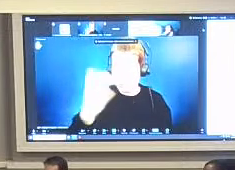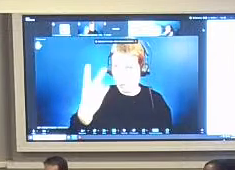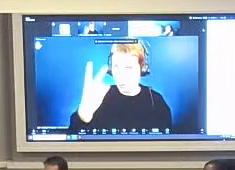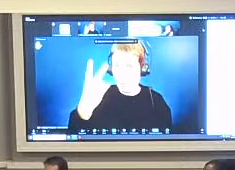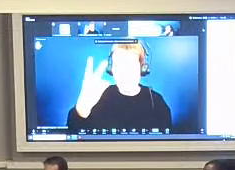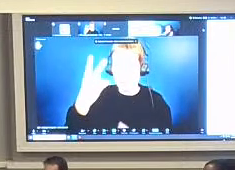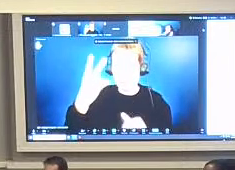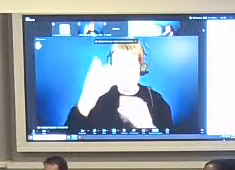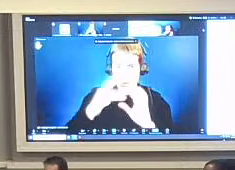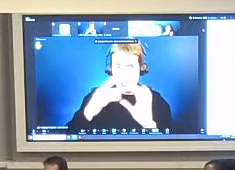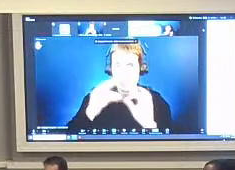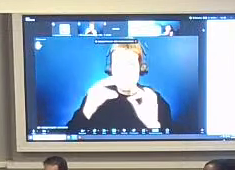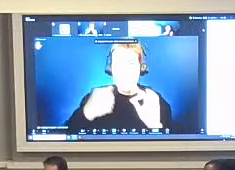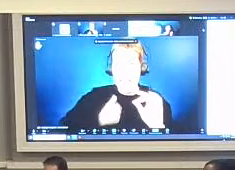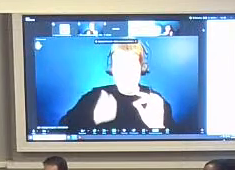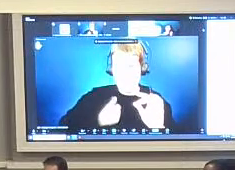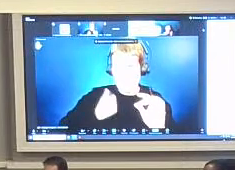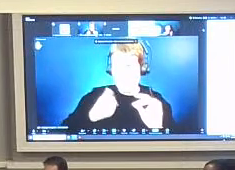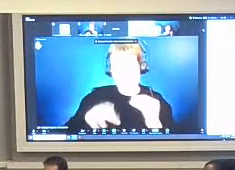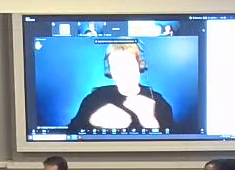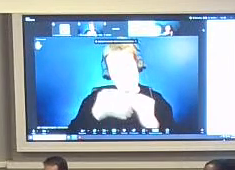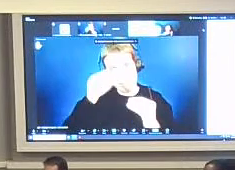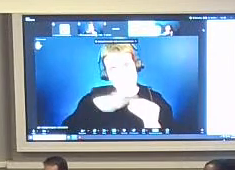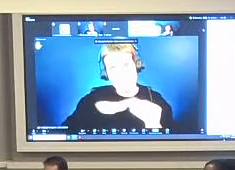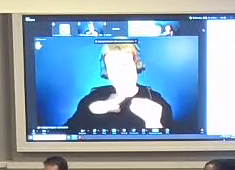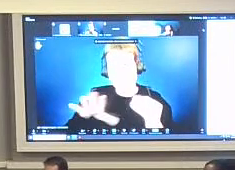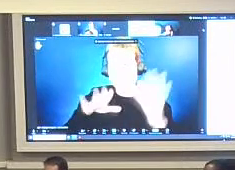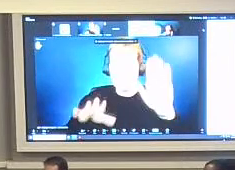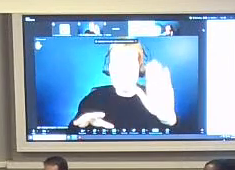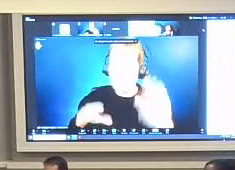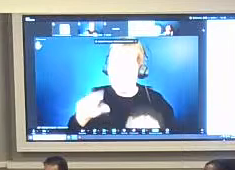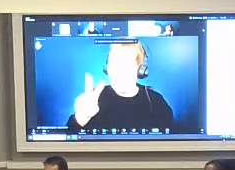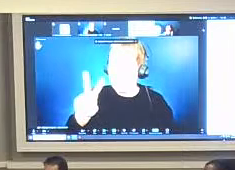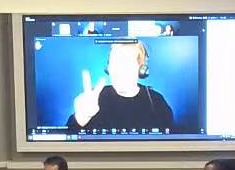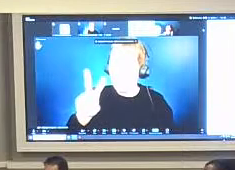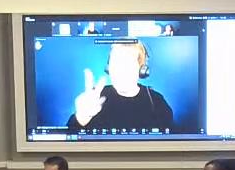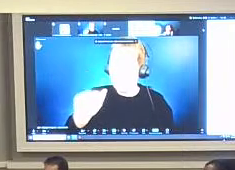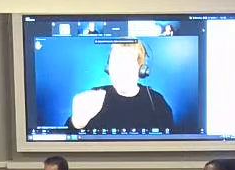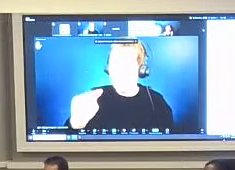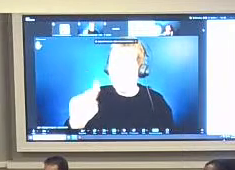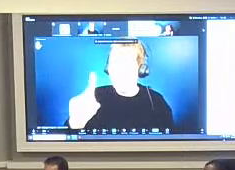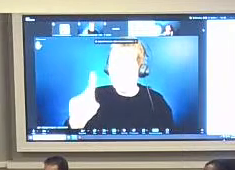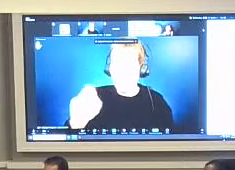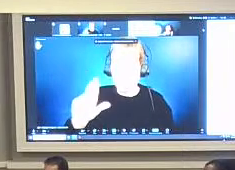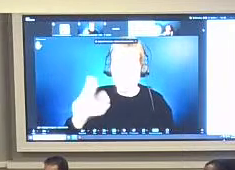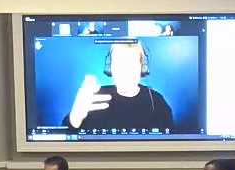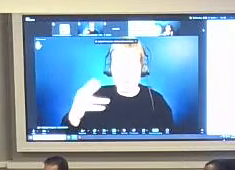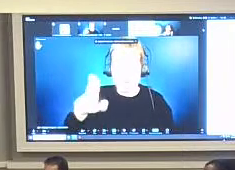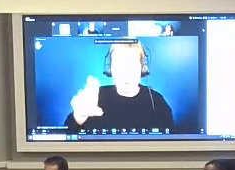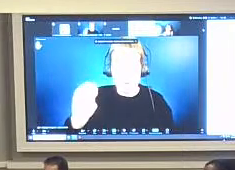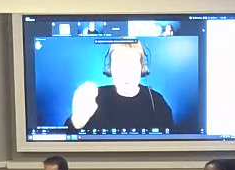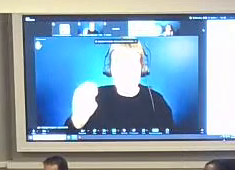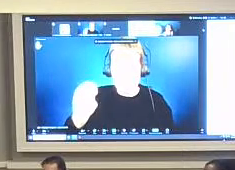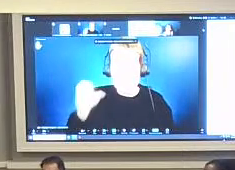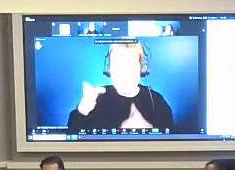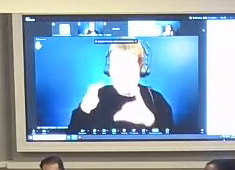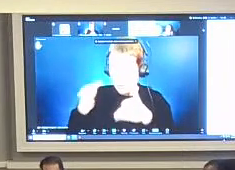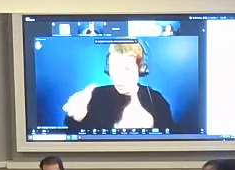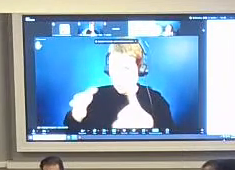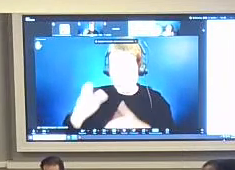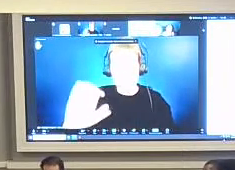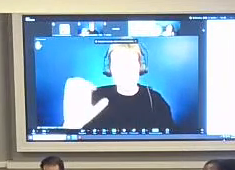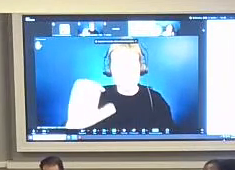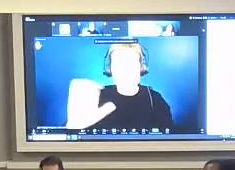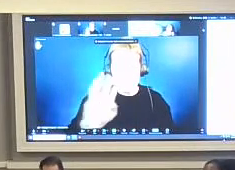I'm ready. Vanderhorst Street, right at the Charleston Water System building headquarters. There